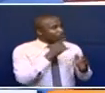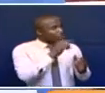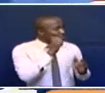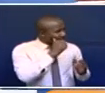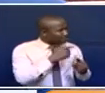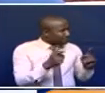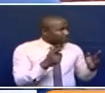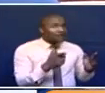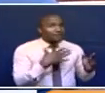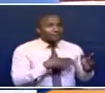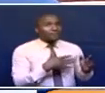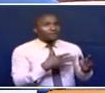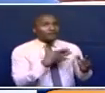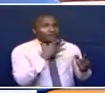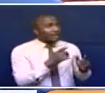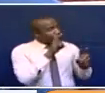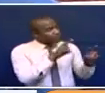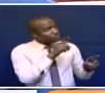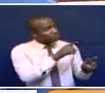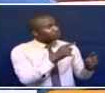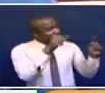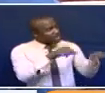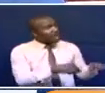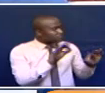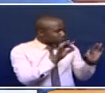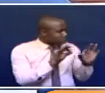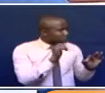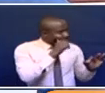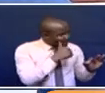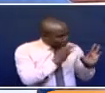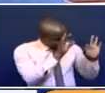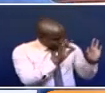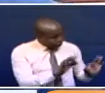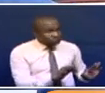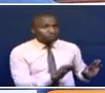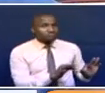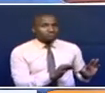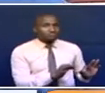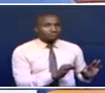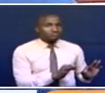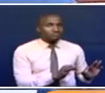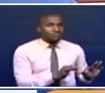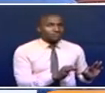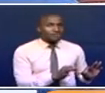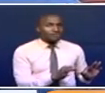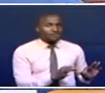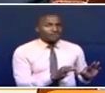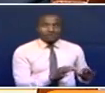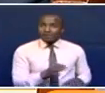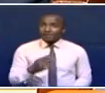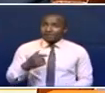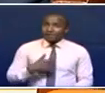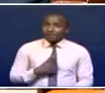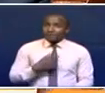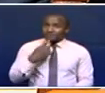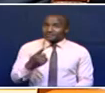TV. I'm sure people love watching you, and you come across really nice and neat and clean. Oh. But nice guys finish last. No. I said I decided